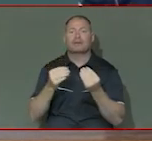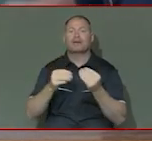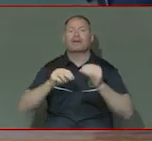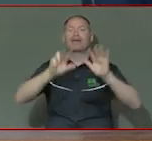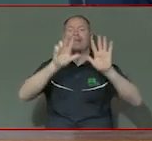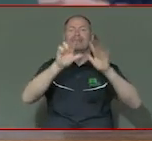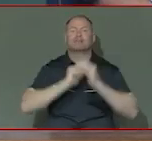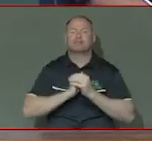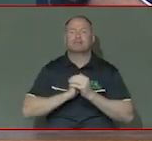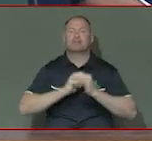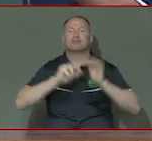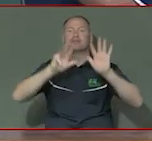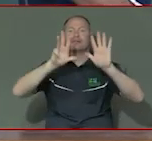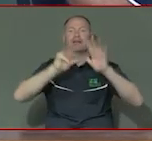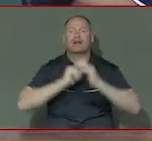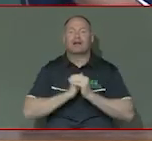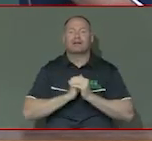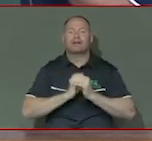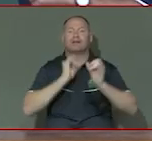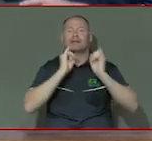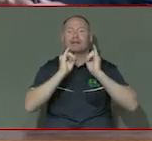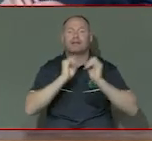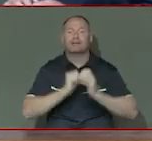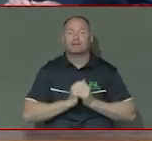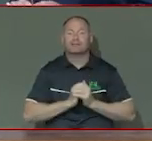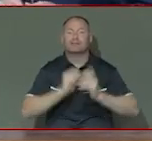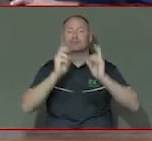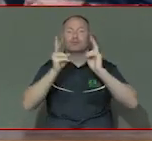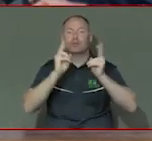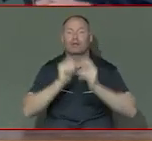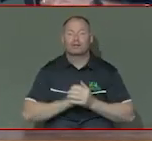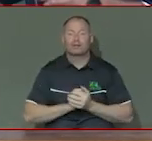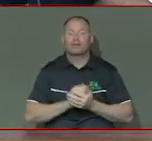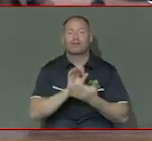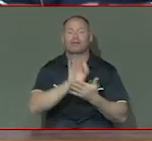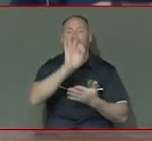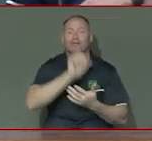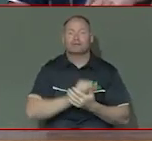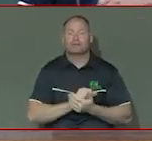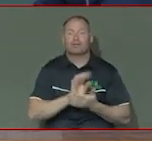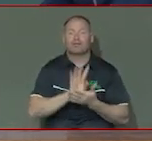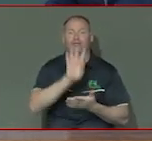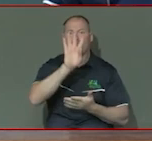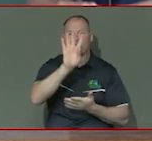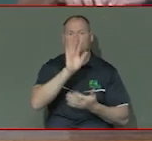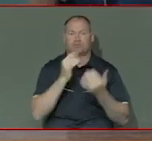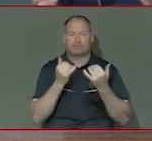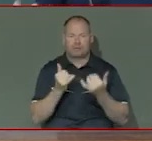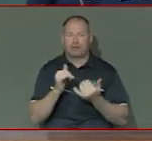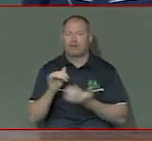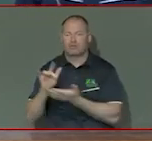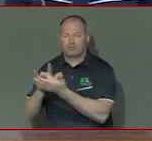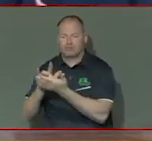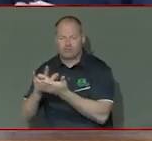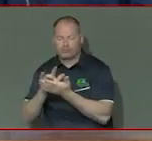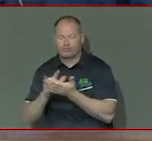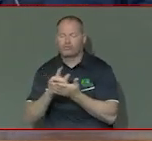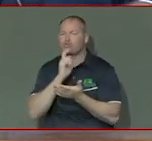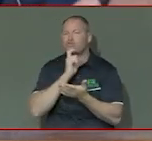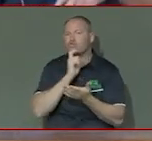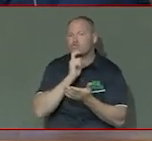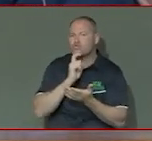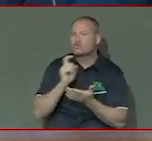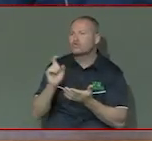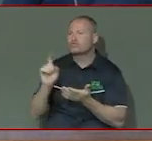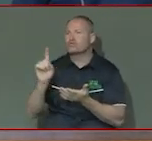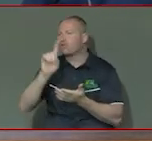14. You look for those that they gave you, and you use those. Maybe they say the liquidity improved or the liquidity